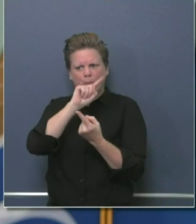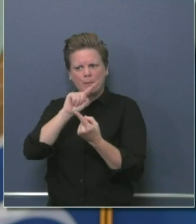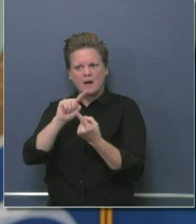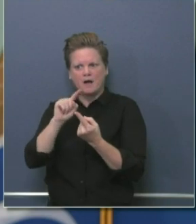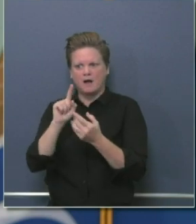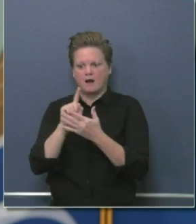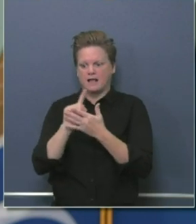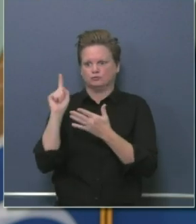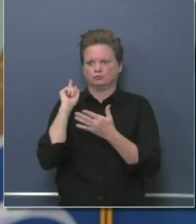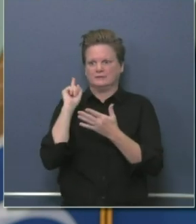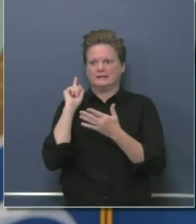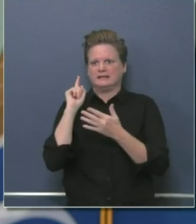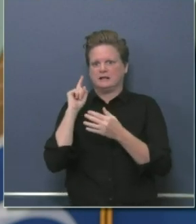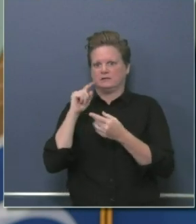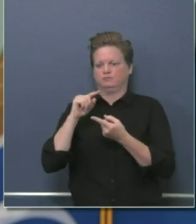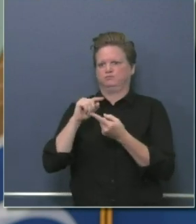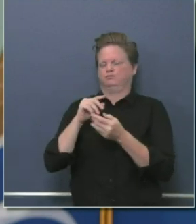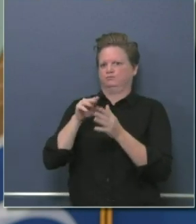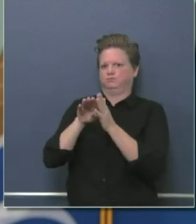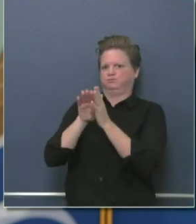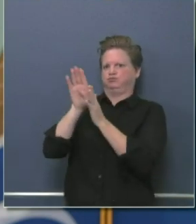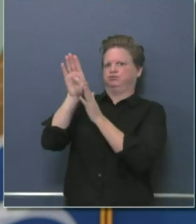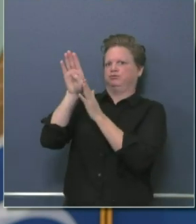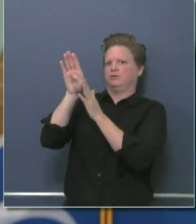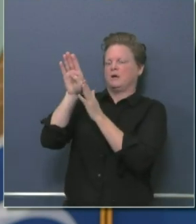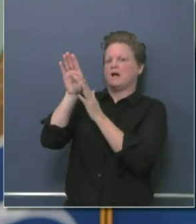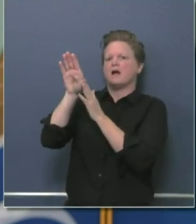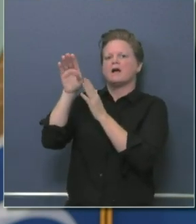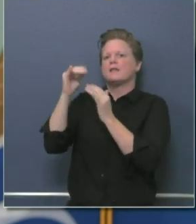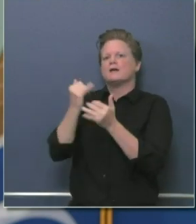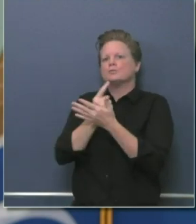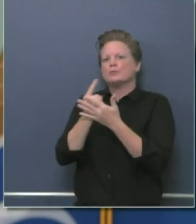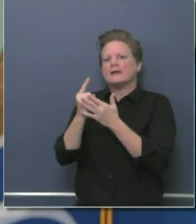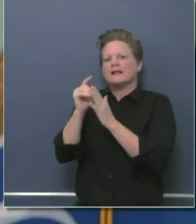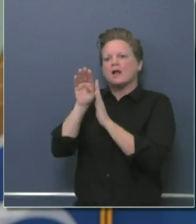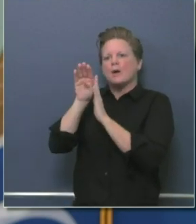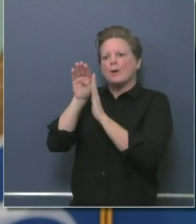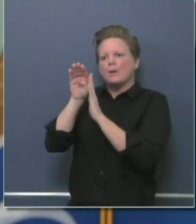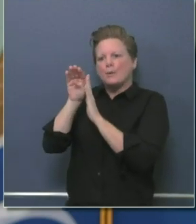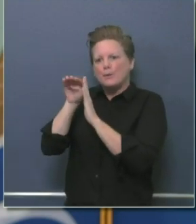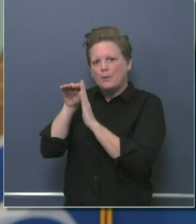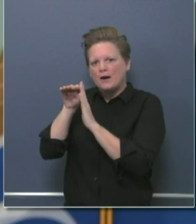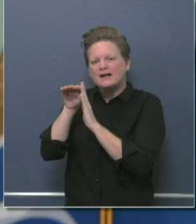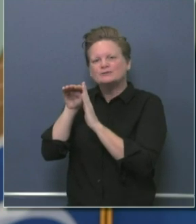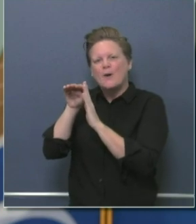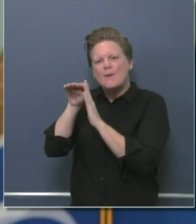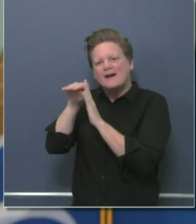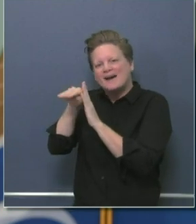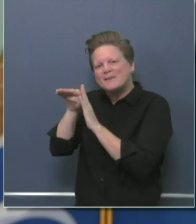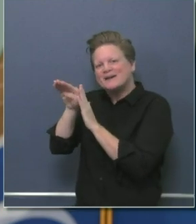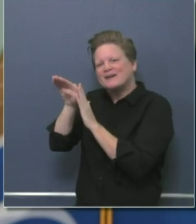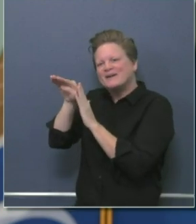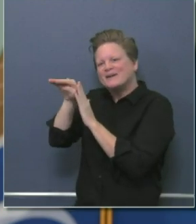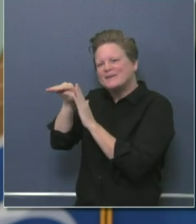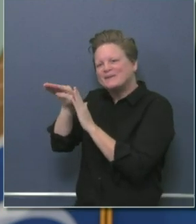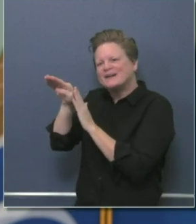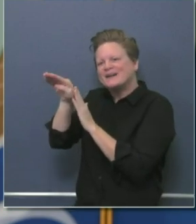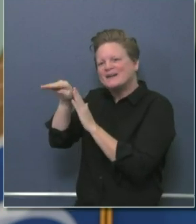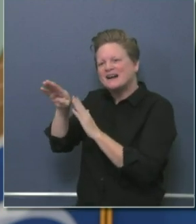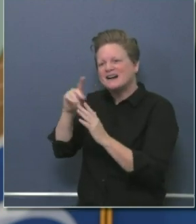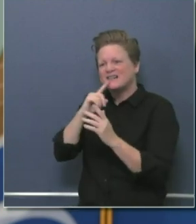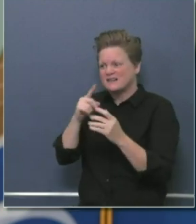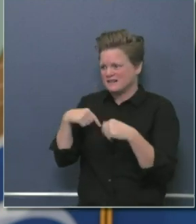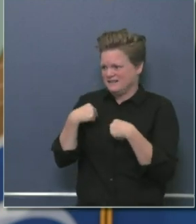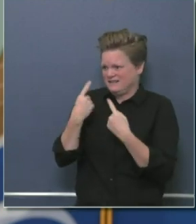today in terms of the announcement, but in that bracket. So again, stabilization over the course of many, many